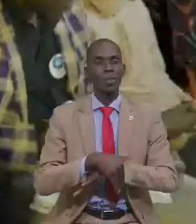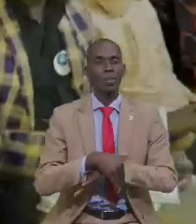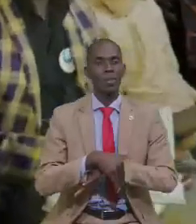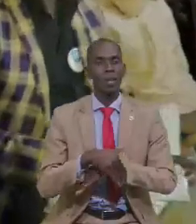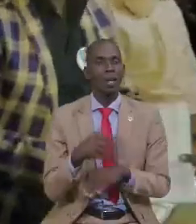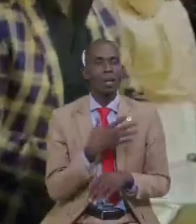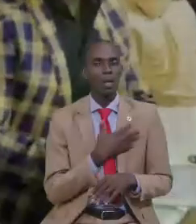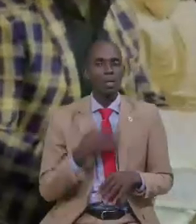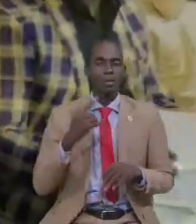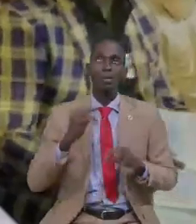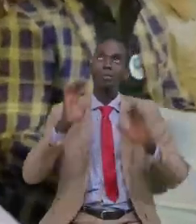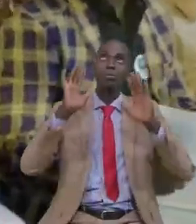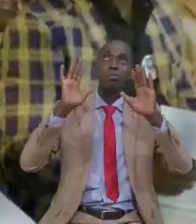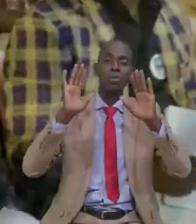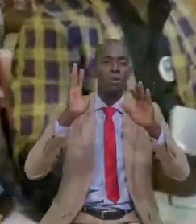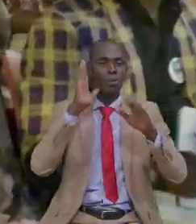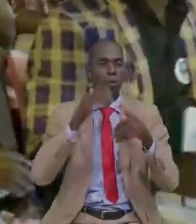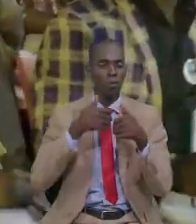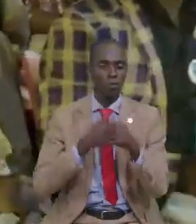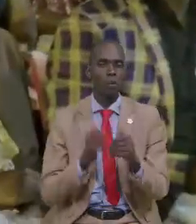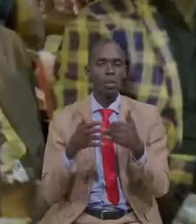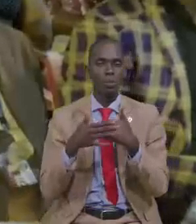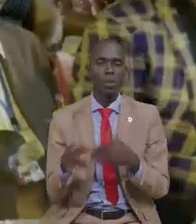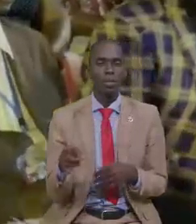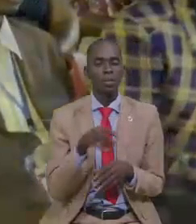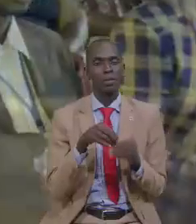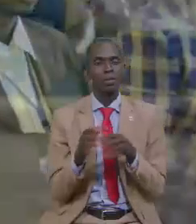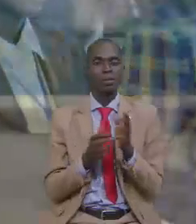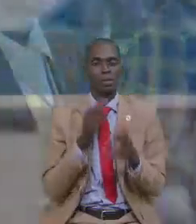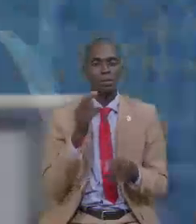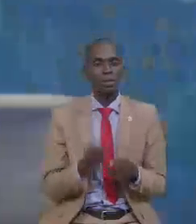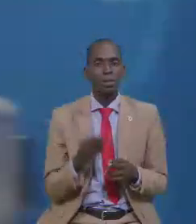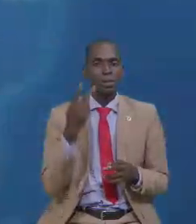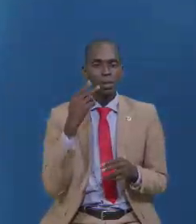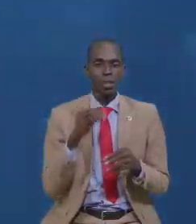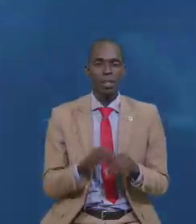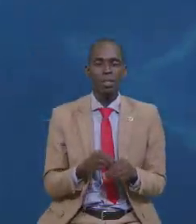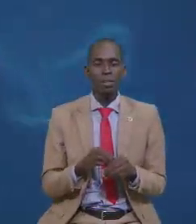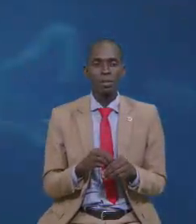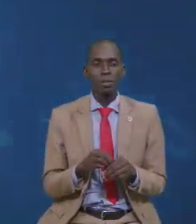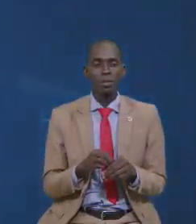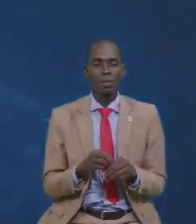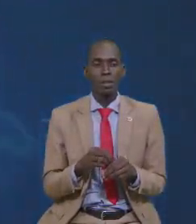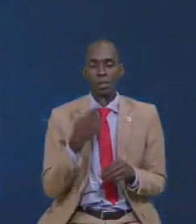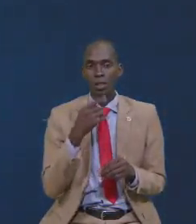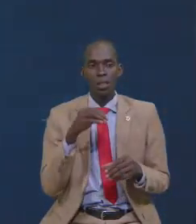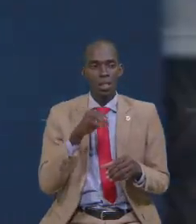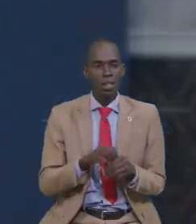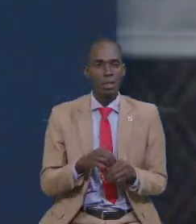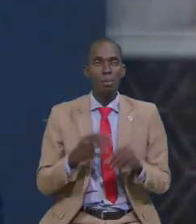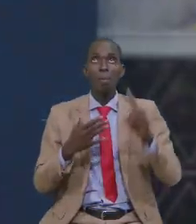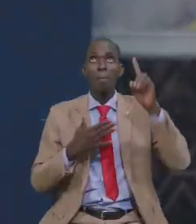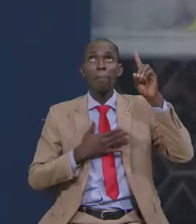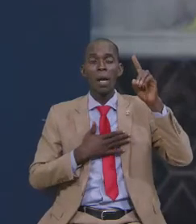the wonders will follow after you. It says, in my name, not